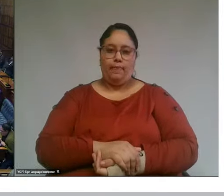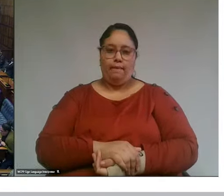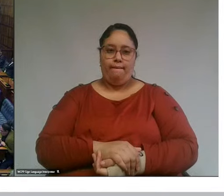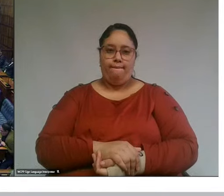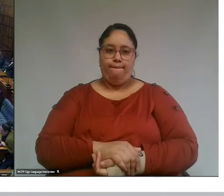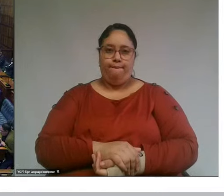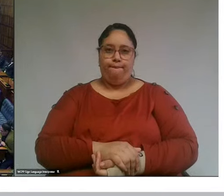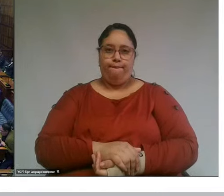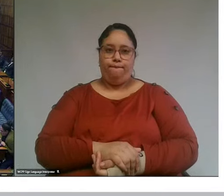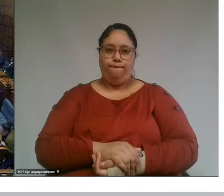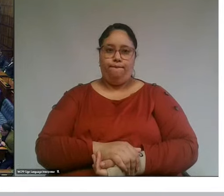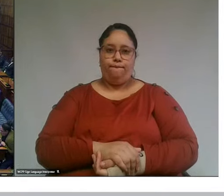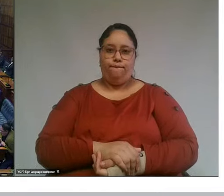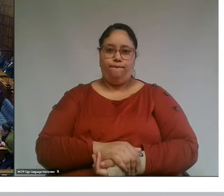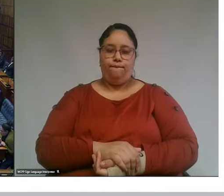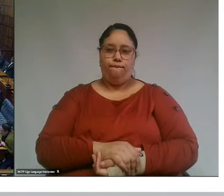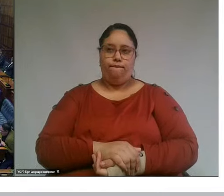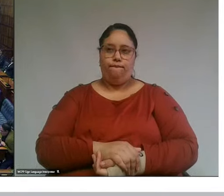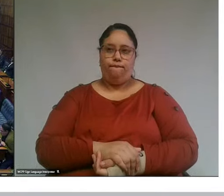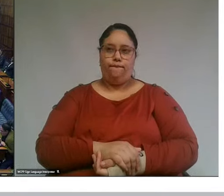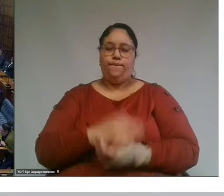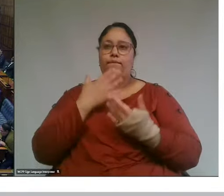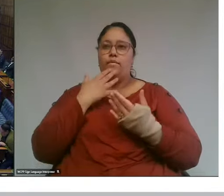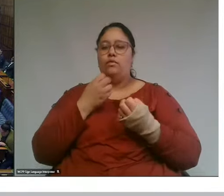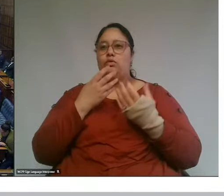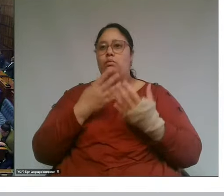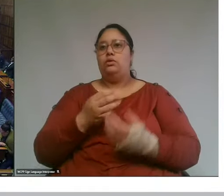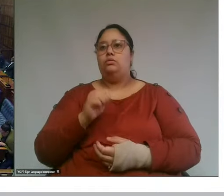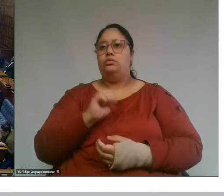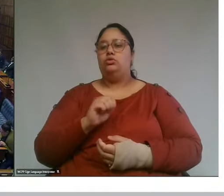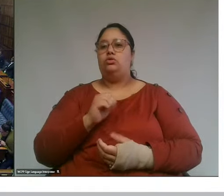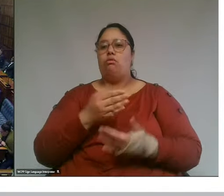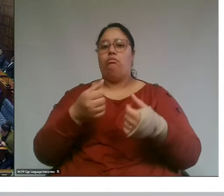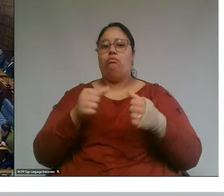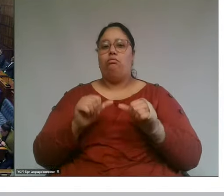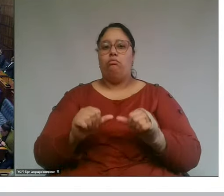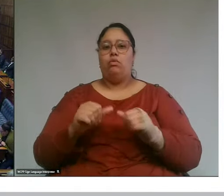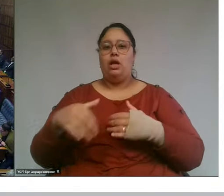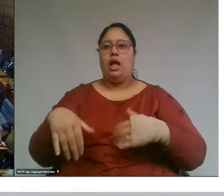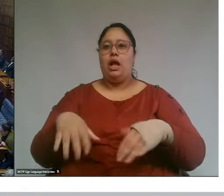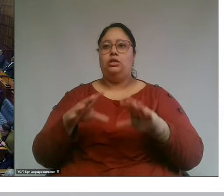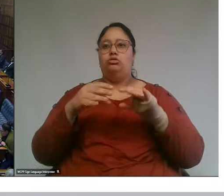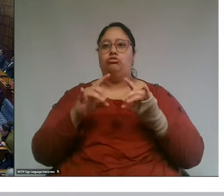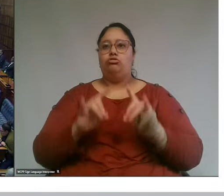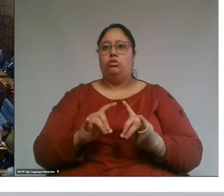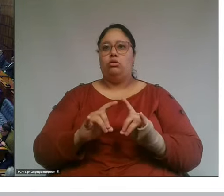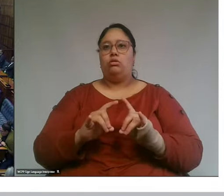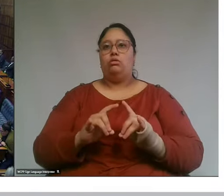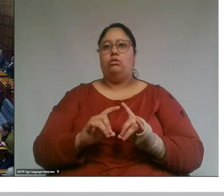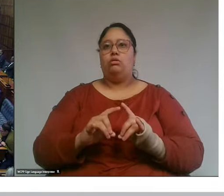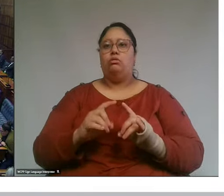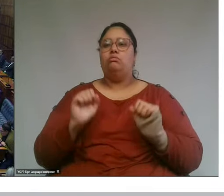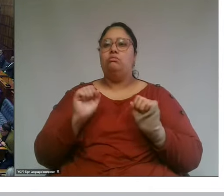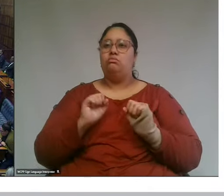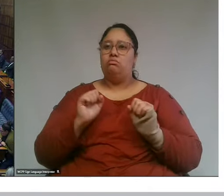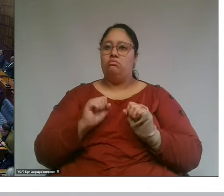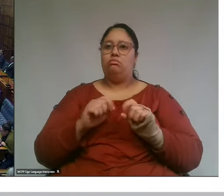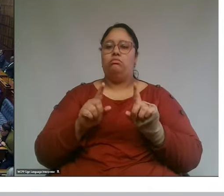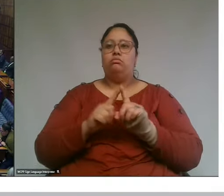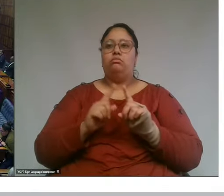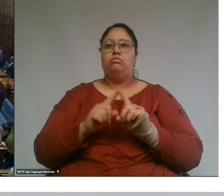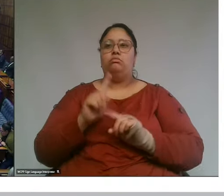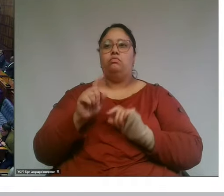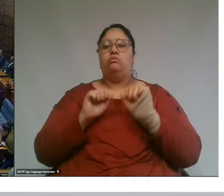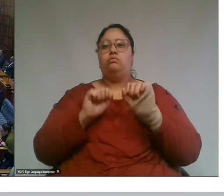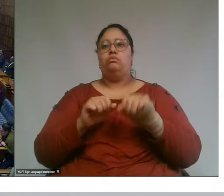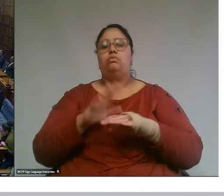Tre thanks very much Michelle uh then um acting chair your question on